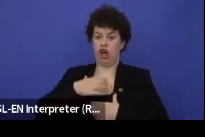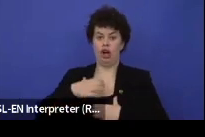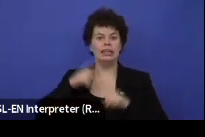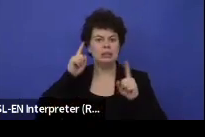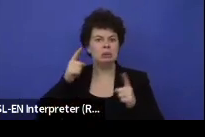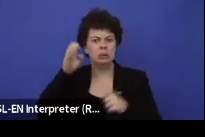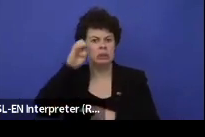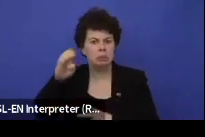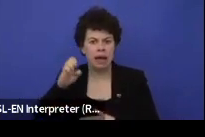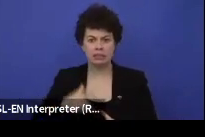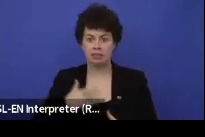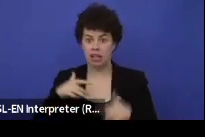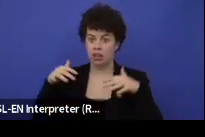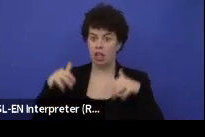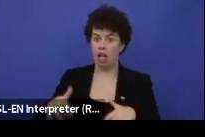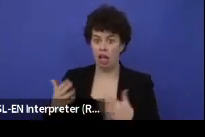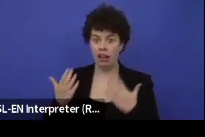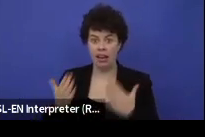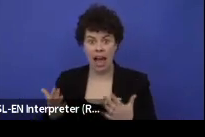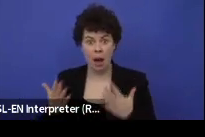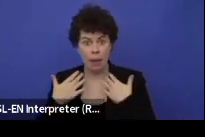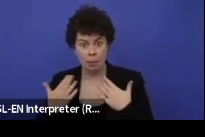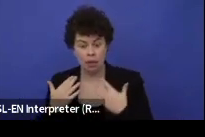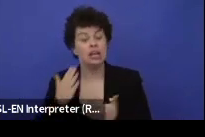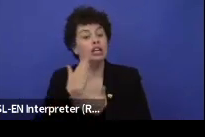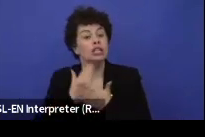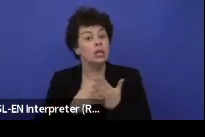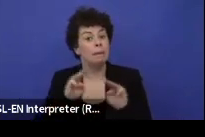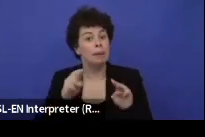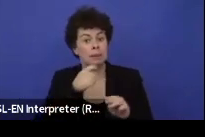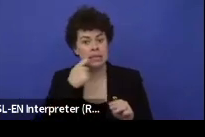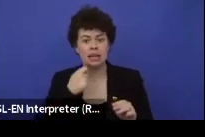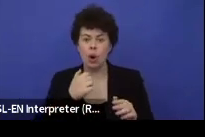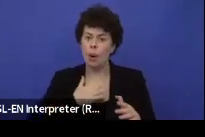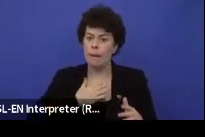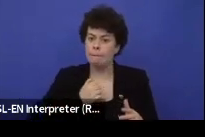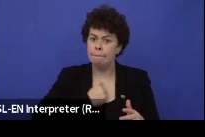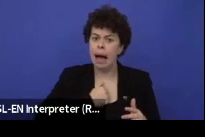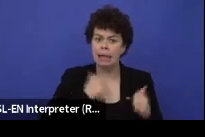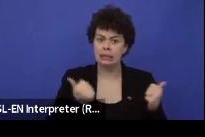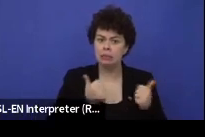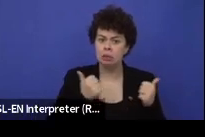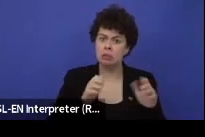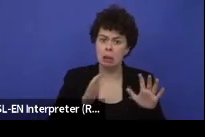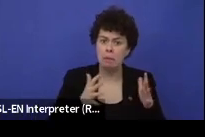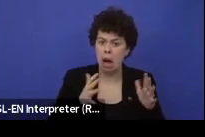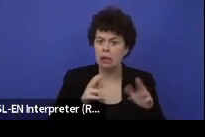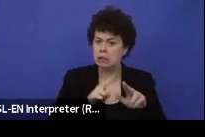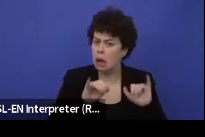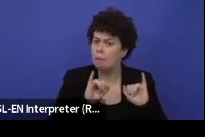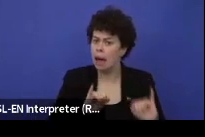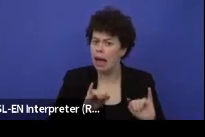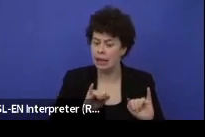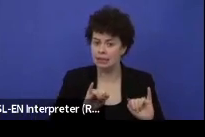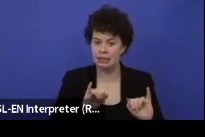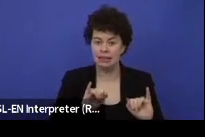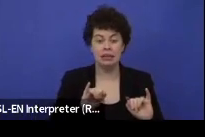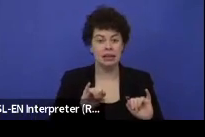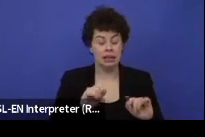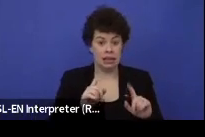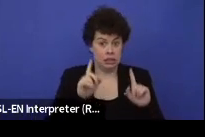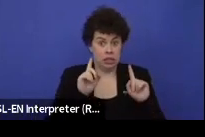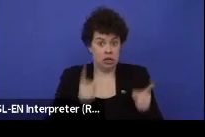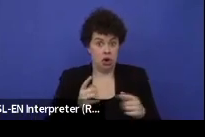expect. Some people, though, said that their symptoms were mild and manageable, and even though they hadn't known what to expect and hadn't been